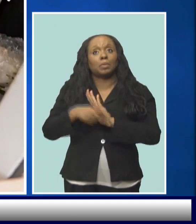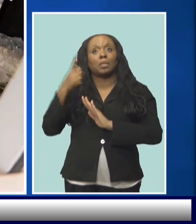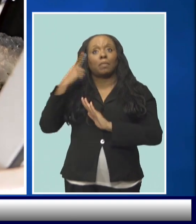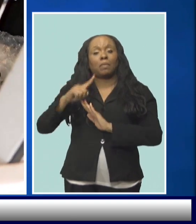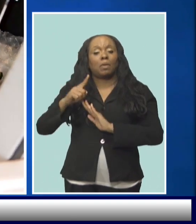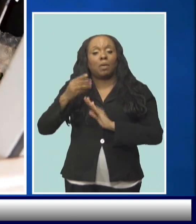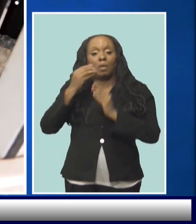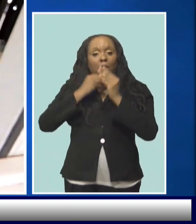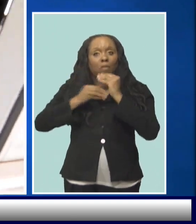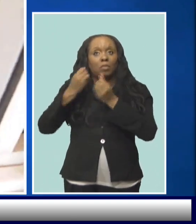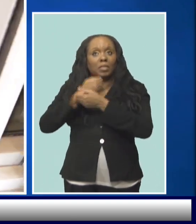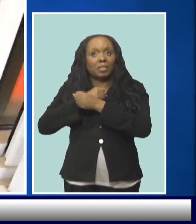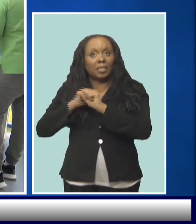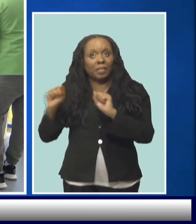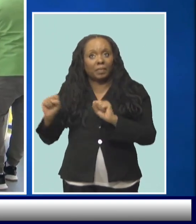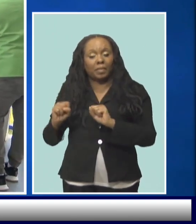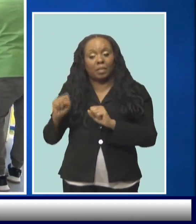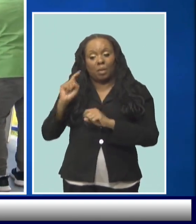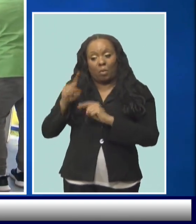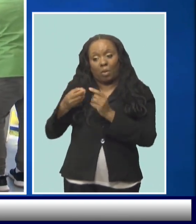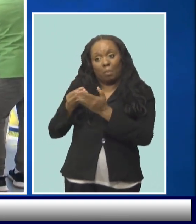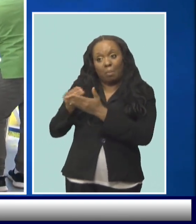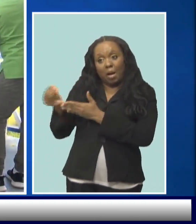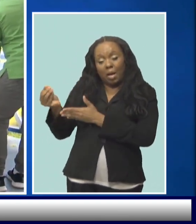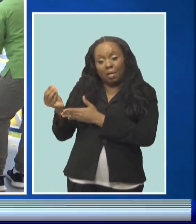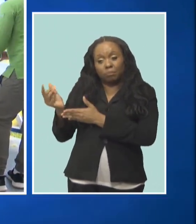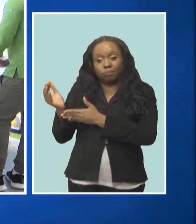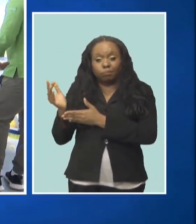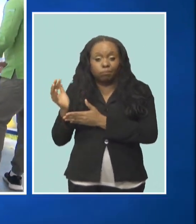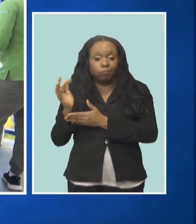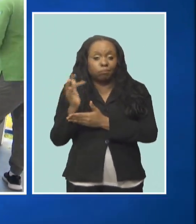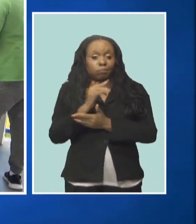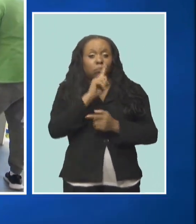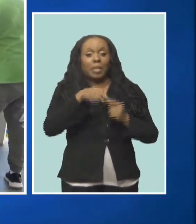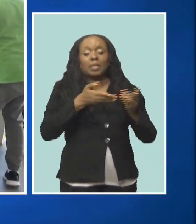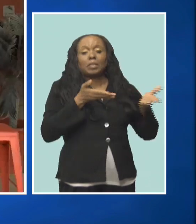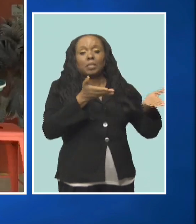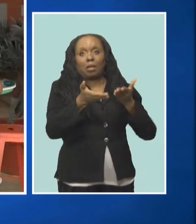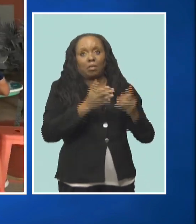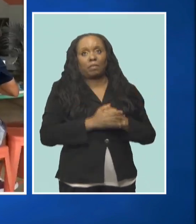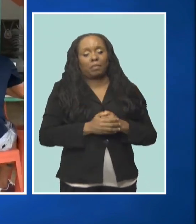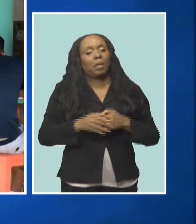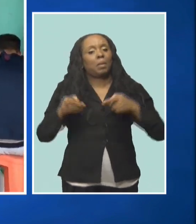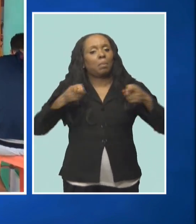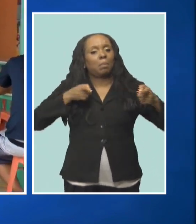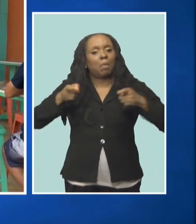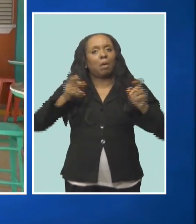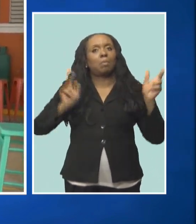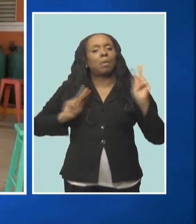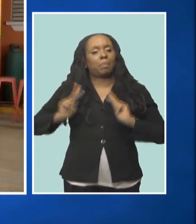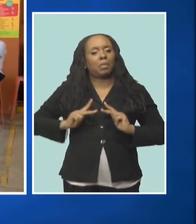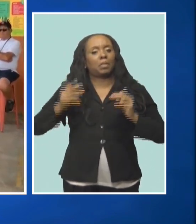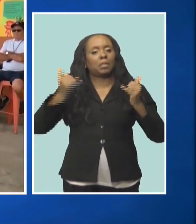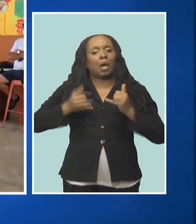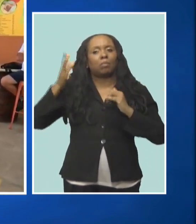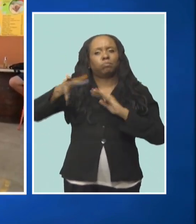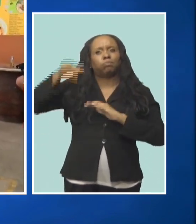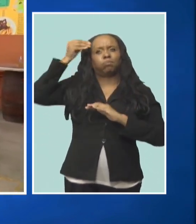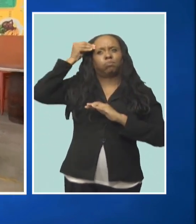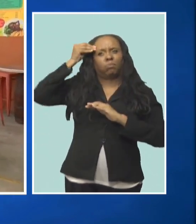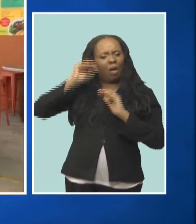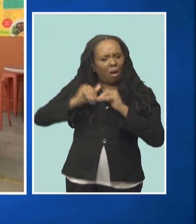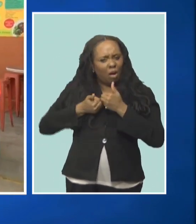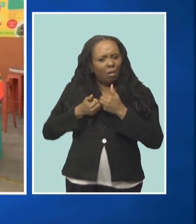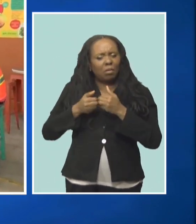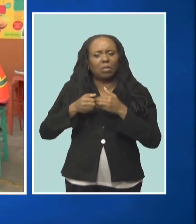are important to any tourism industry, and those in management positions will be better equipped to direct their staff in